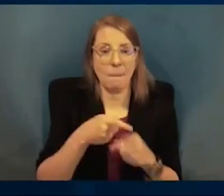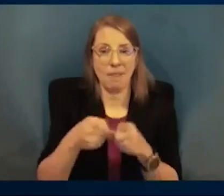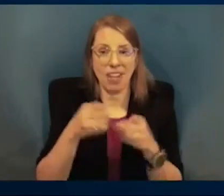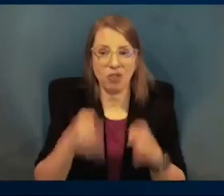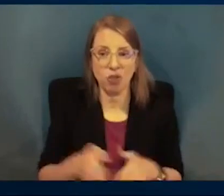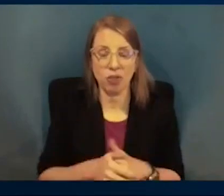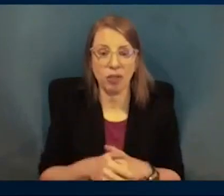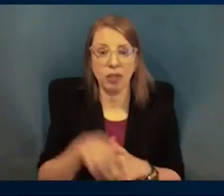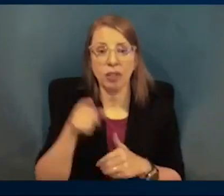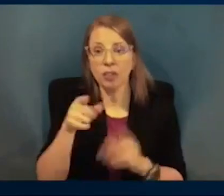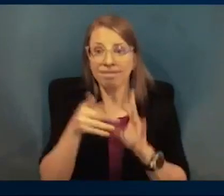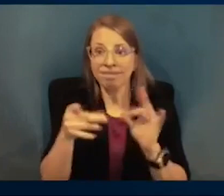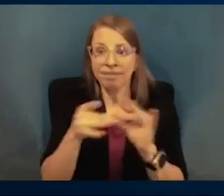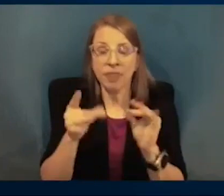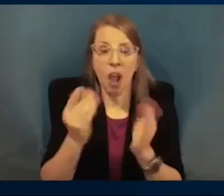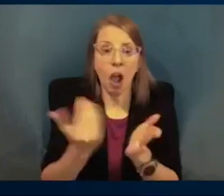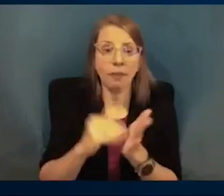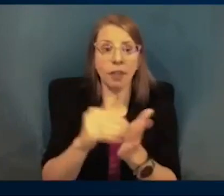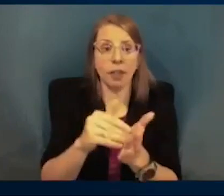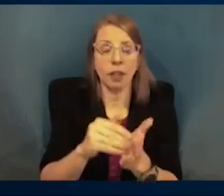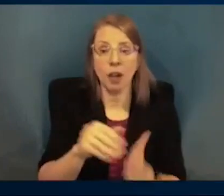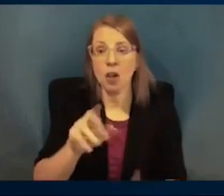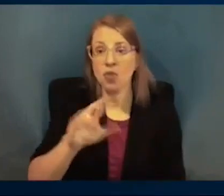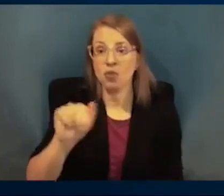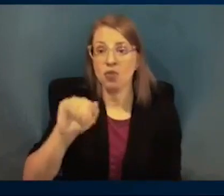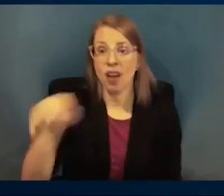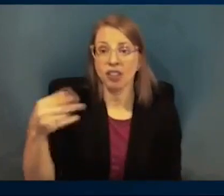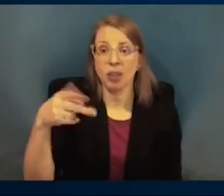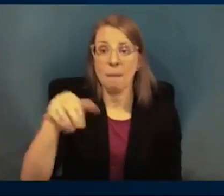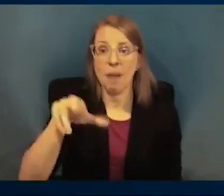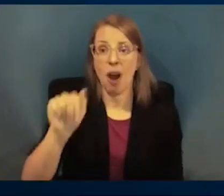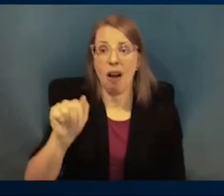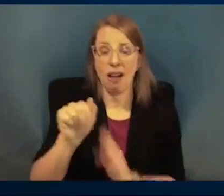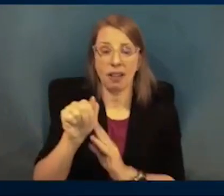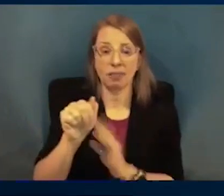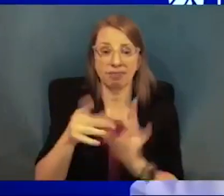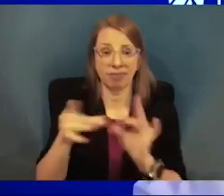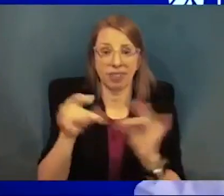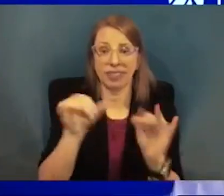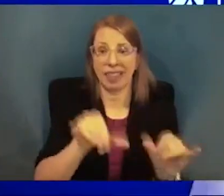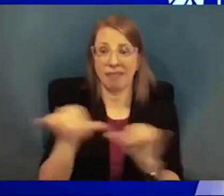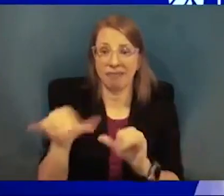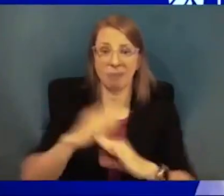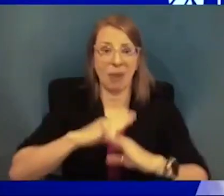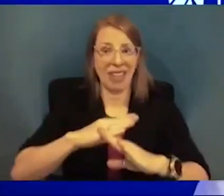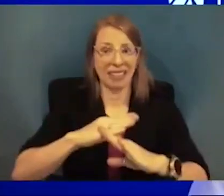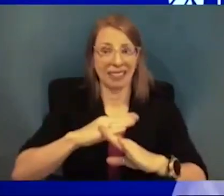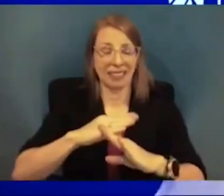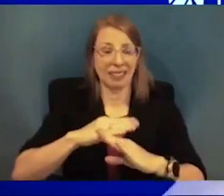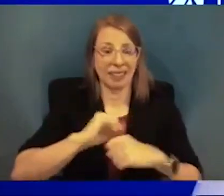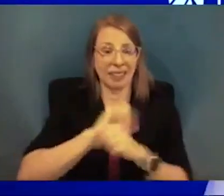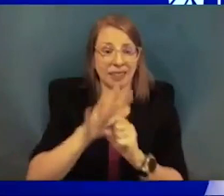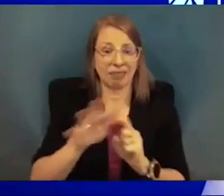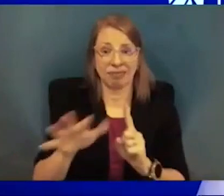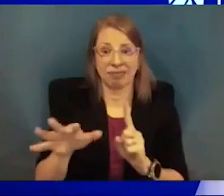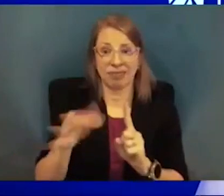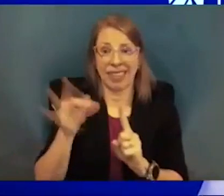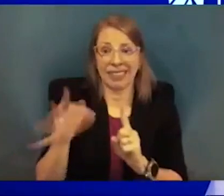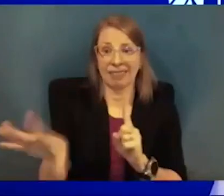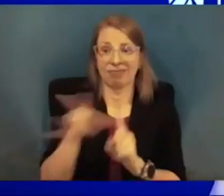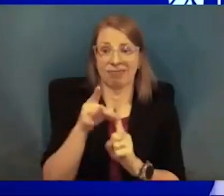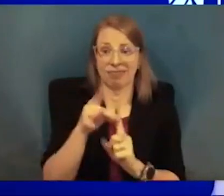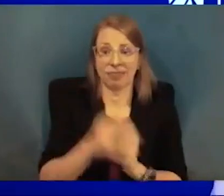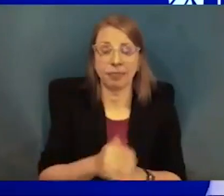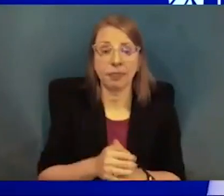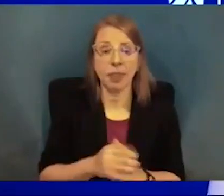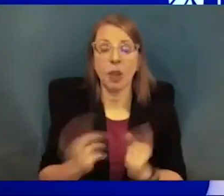time, and and Dr. Rajpara was saying it's preventable. Yep. Yeah, and to Dr. Rajpara's point earlier,